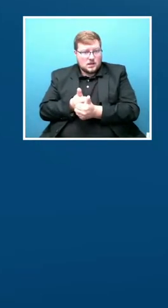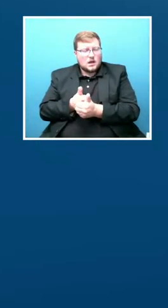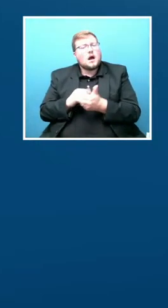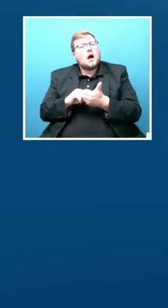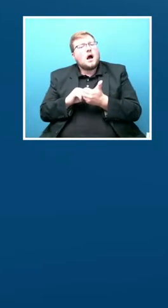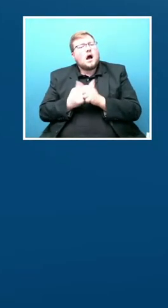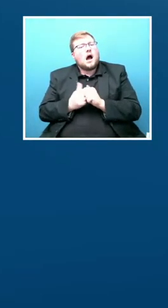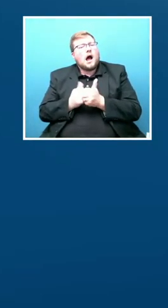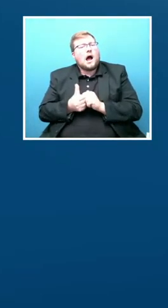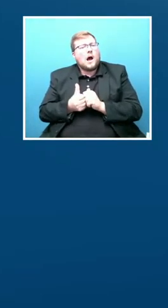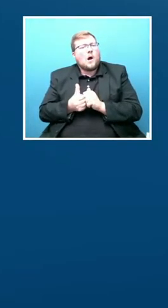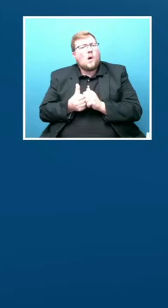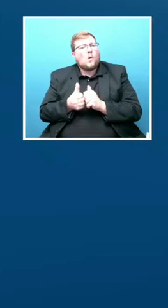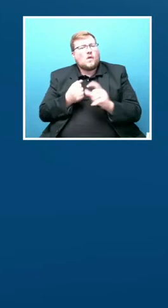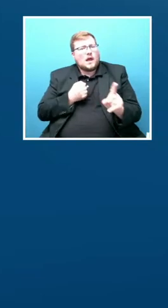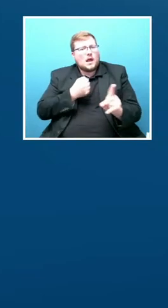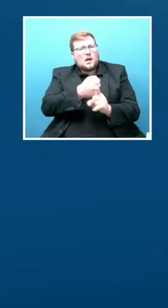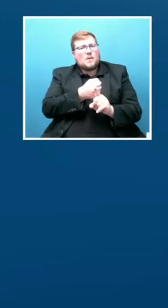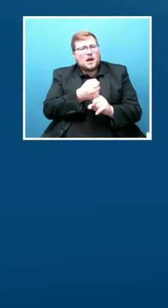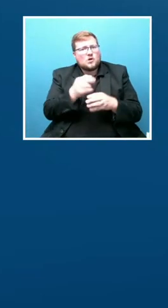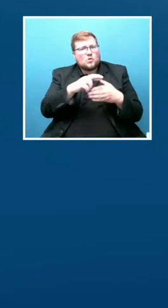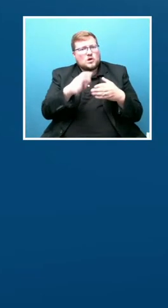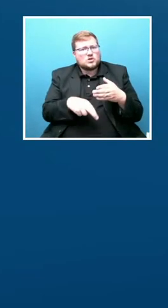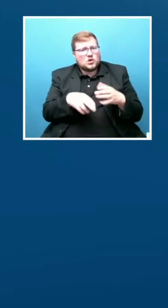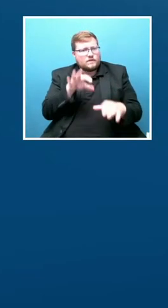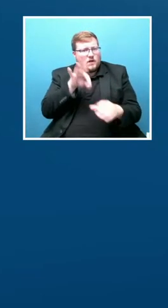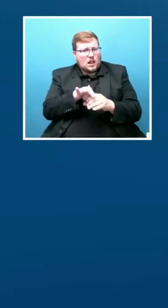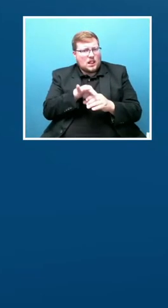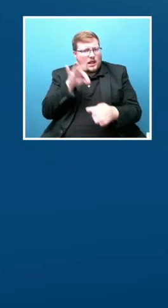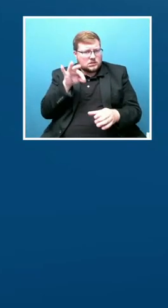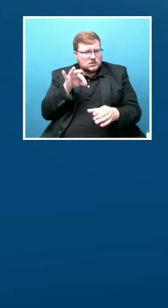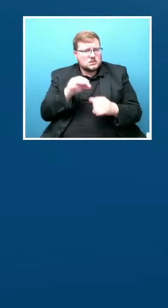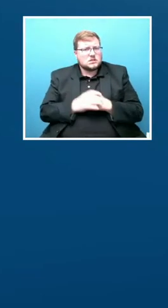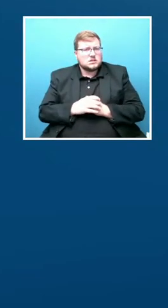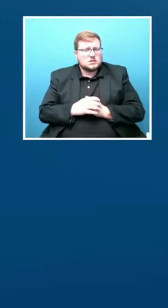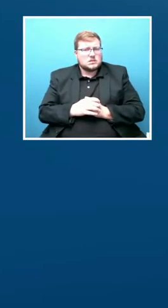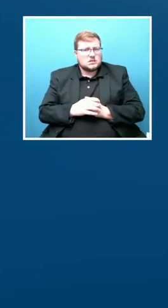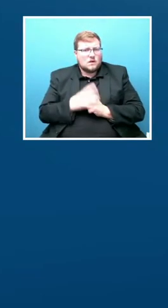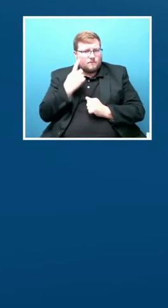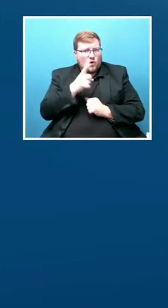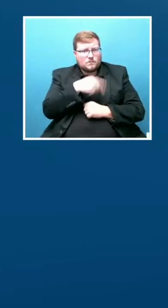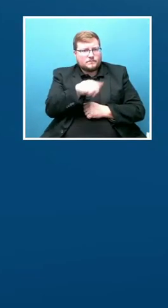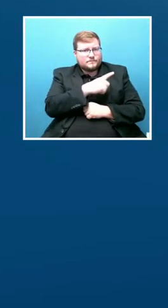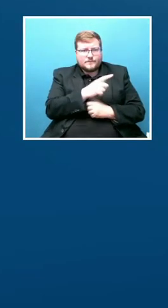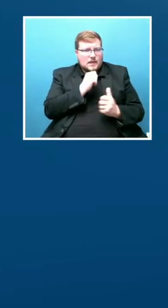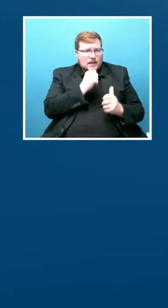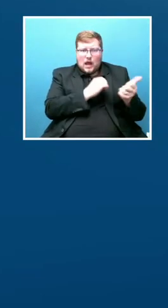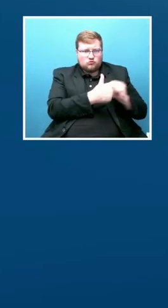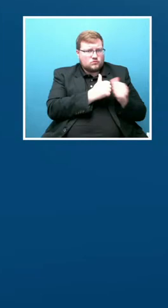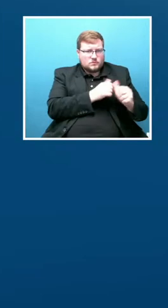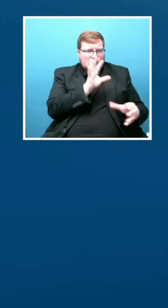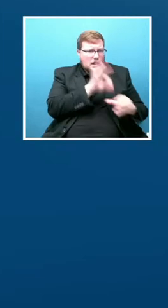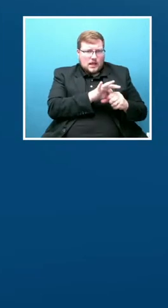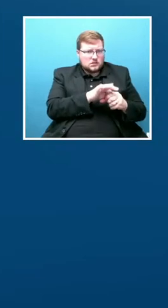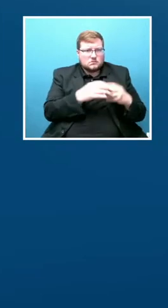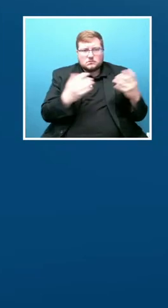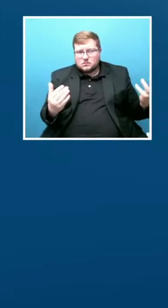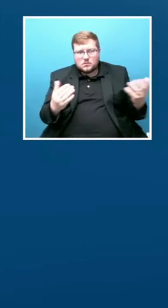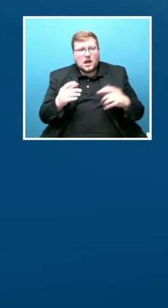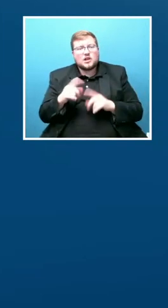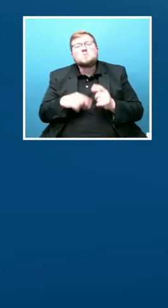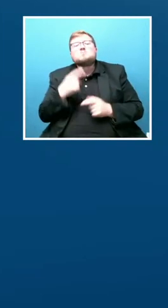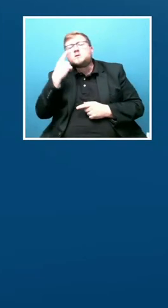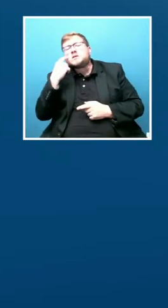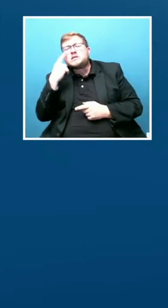the results? And we're talking about overturning unanimous elections. And you can't really base that on speculation.